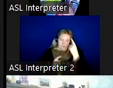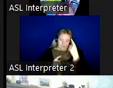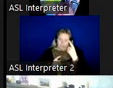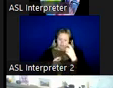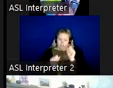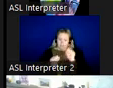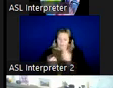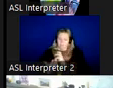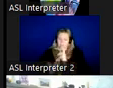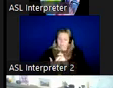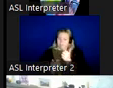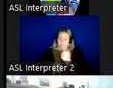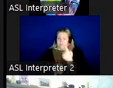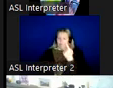everyone.